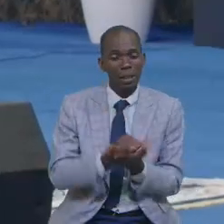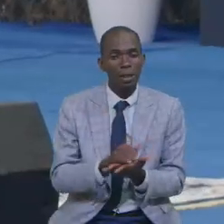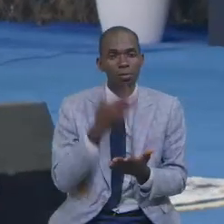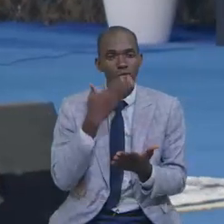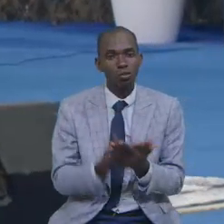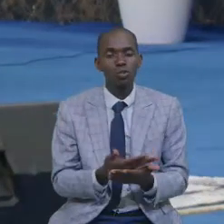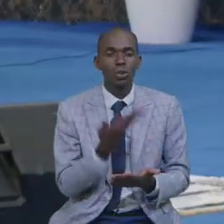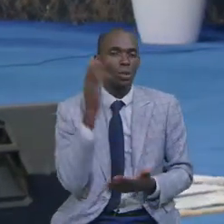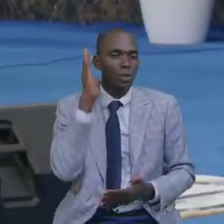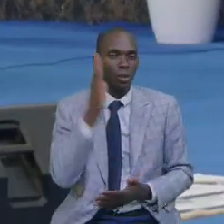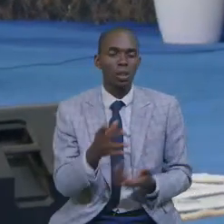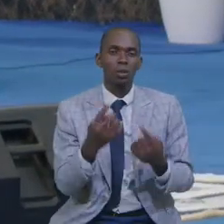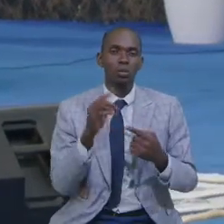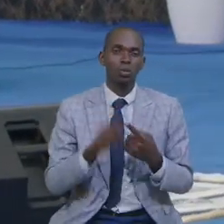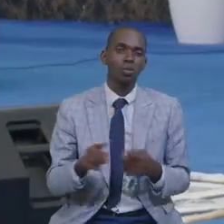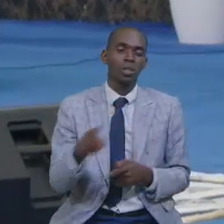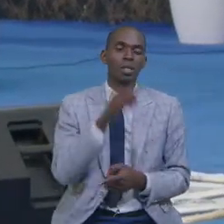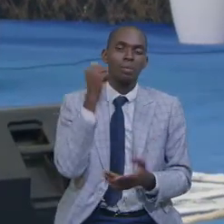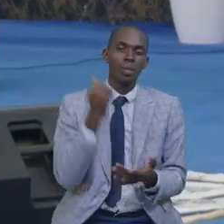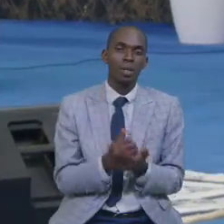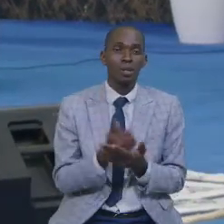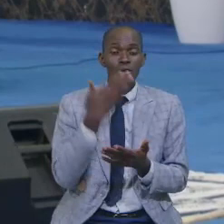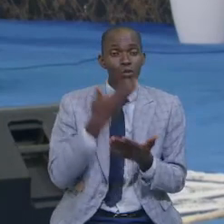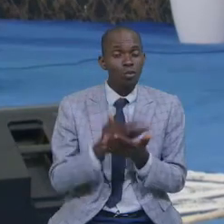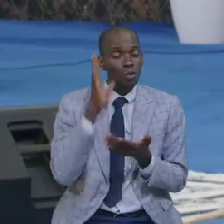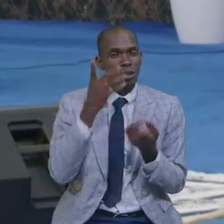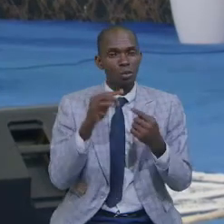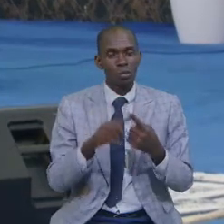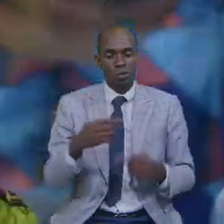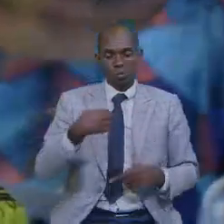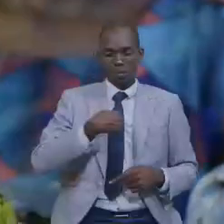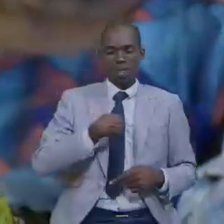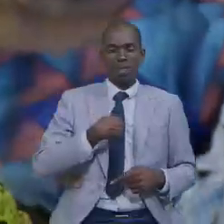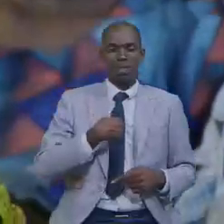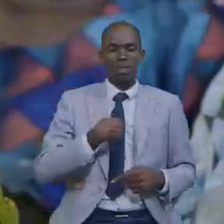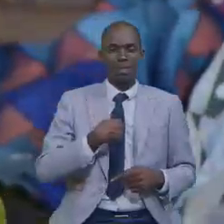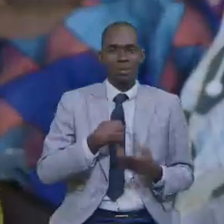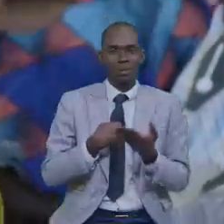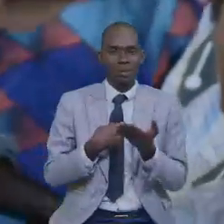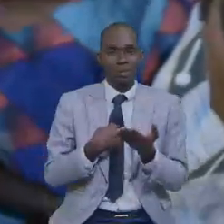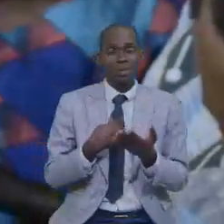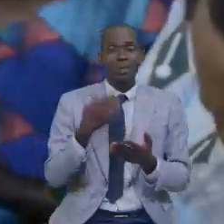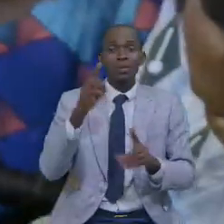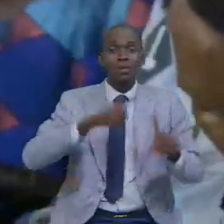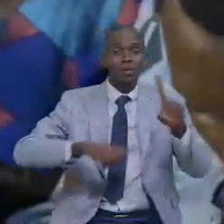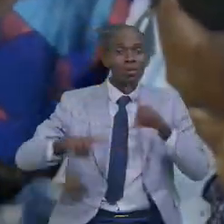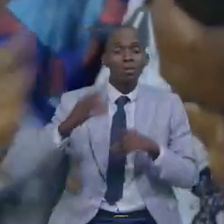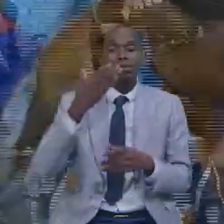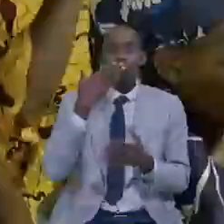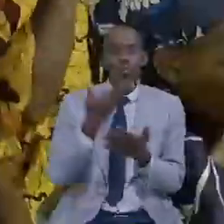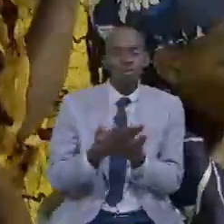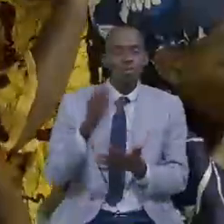come unto thee. Good shall come unto me. Good shall come unto